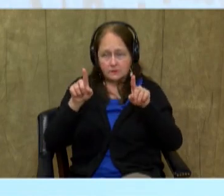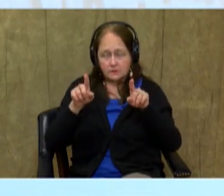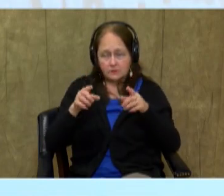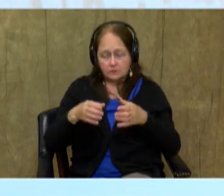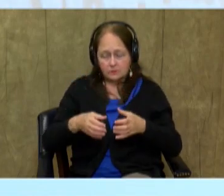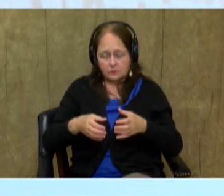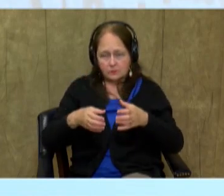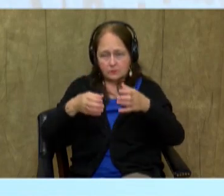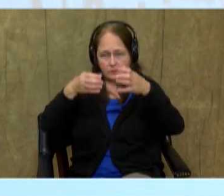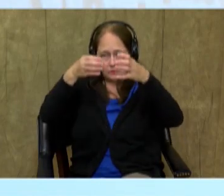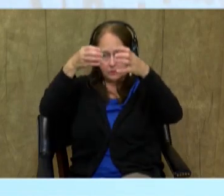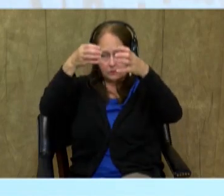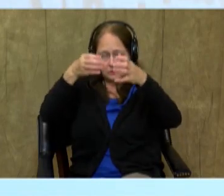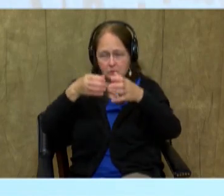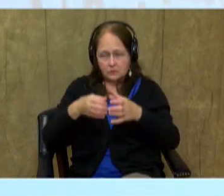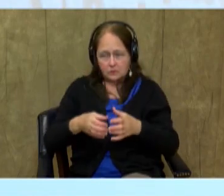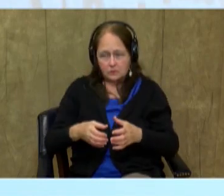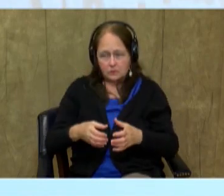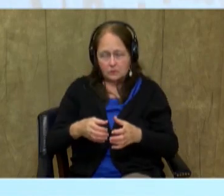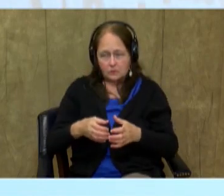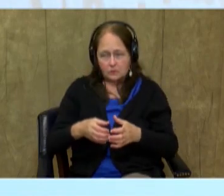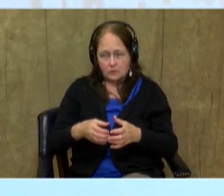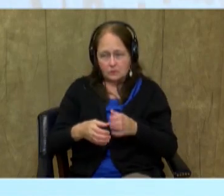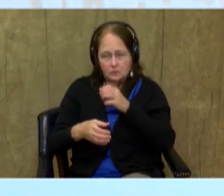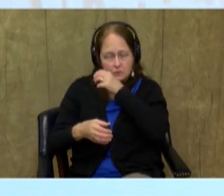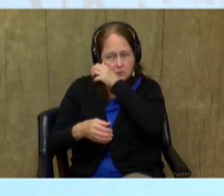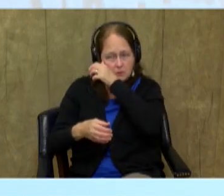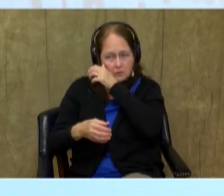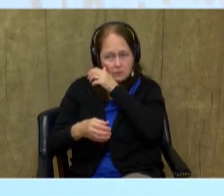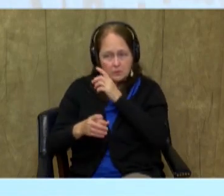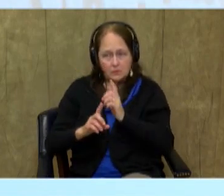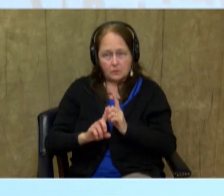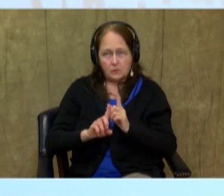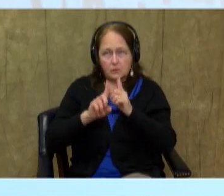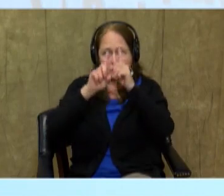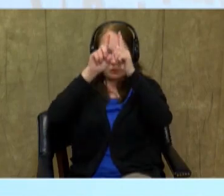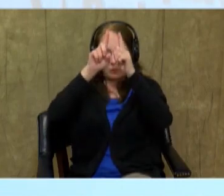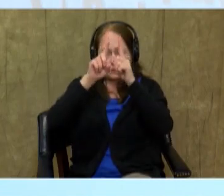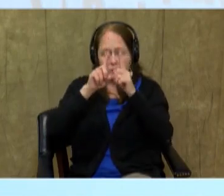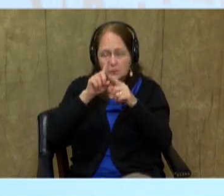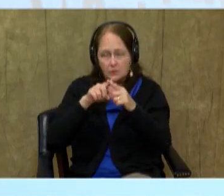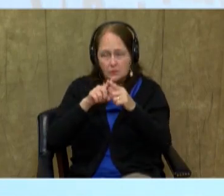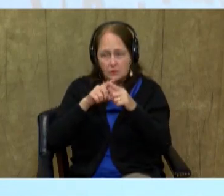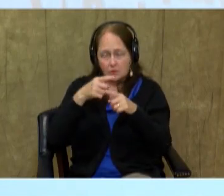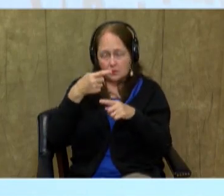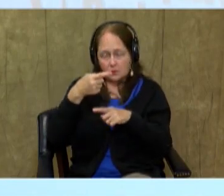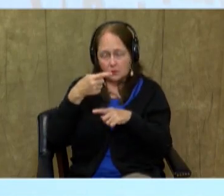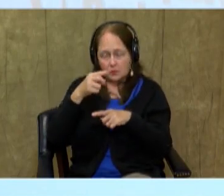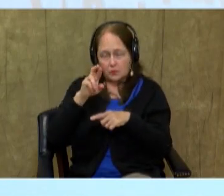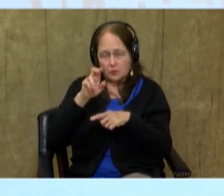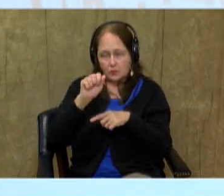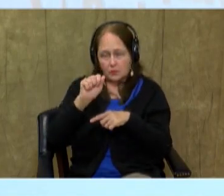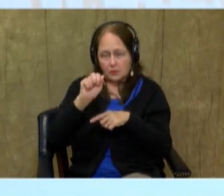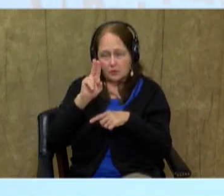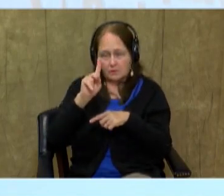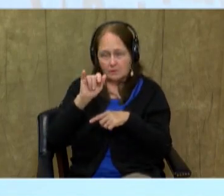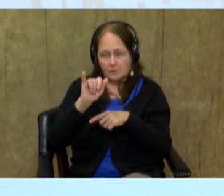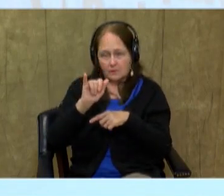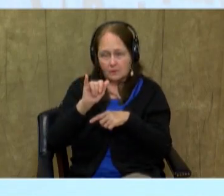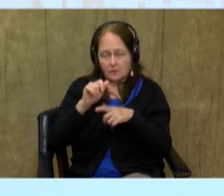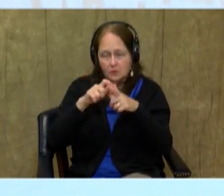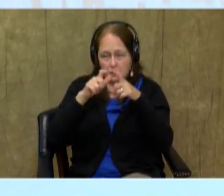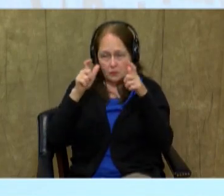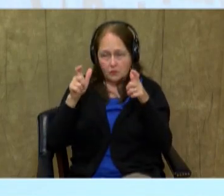stands straight up and down and just muscles its way away from gravity. So the